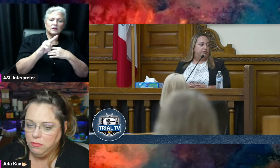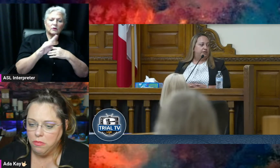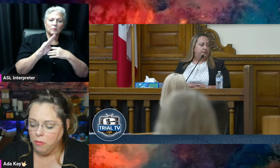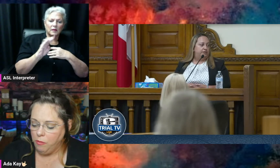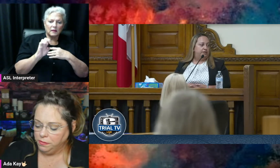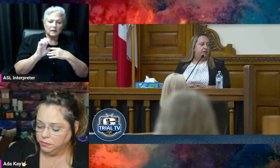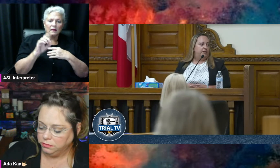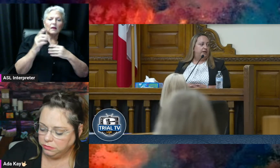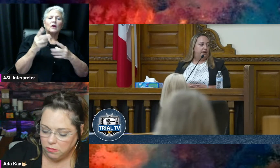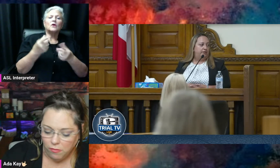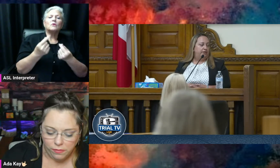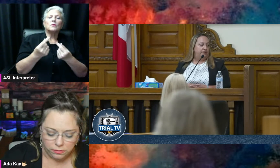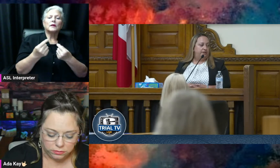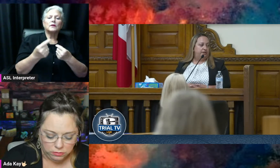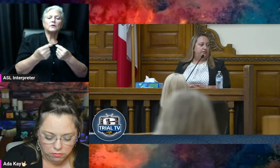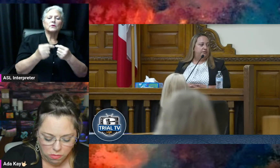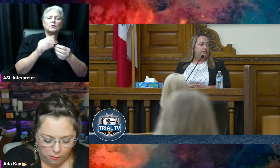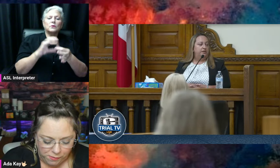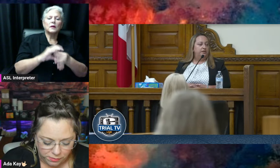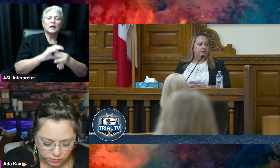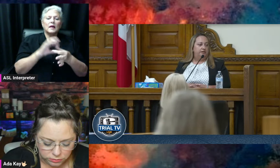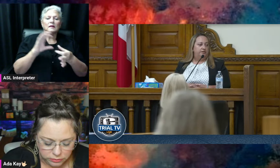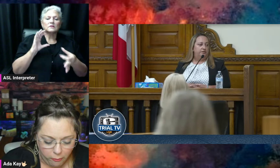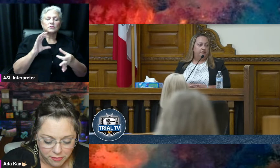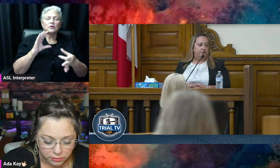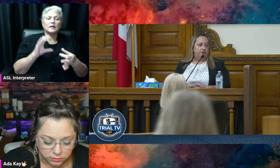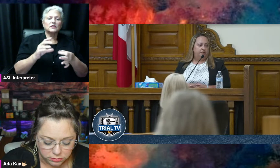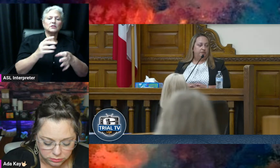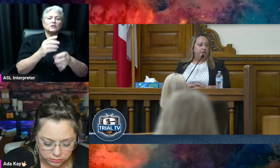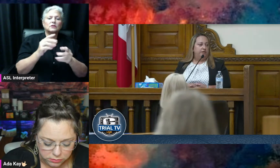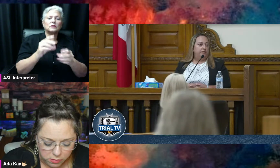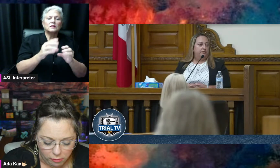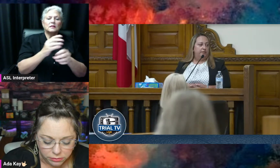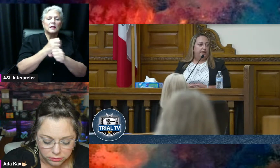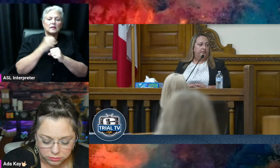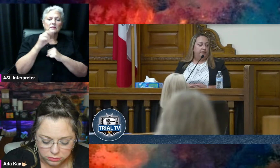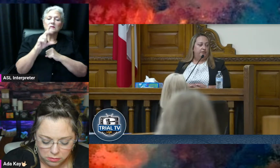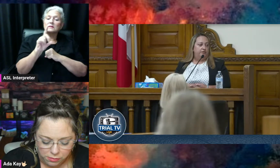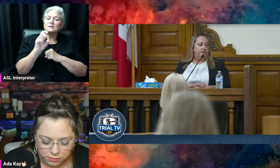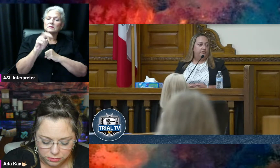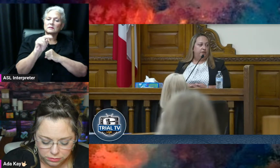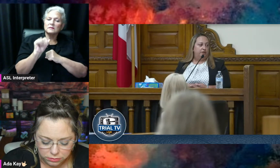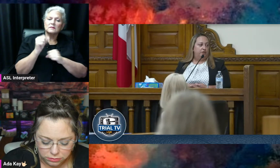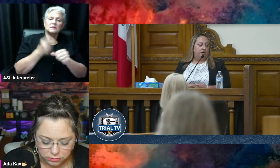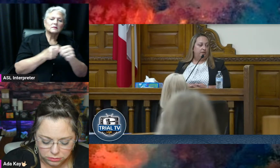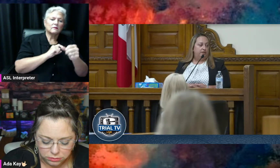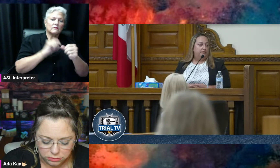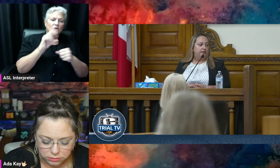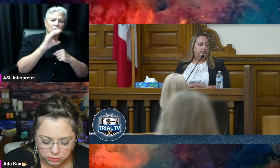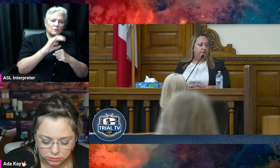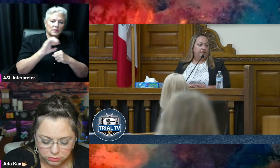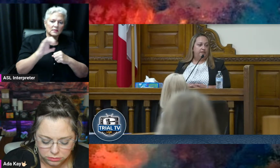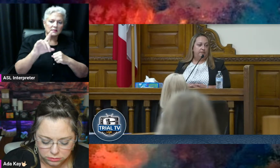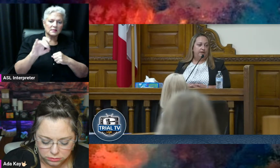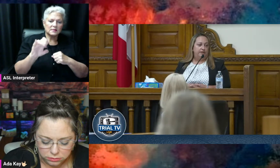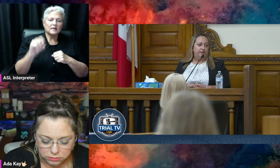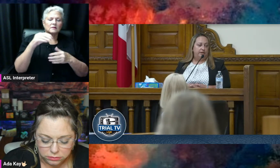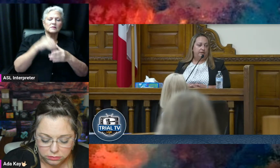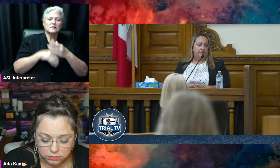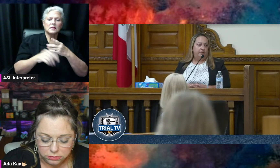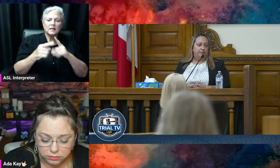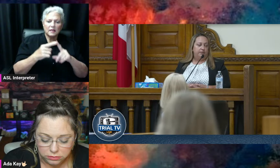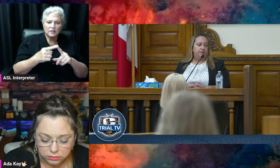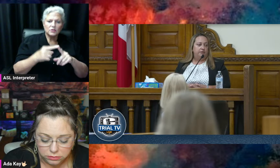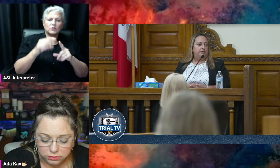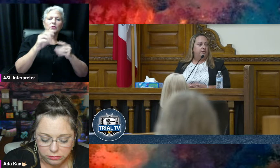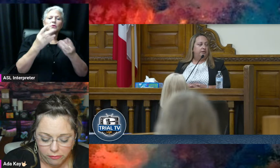extraction, which gets the DNA out of the cells and into a solution. From that, we do what's called a quant that estimates the amount of DNA